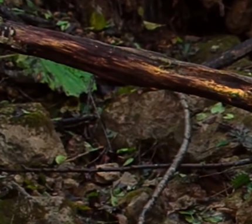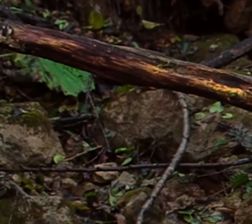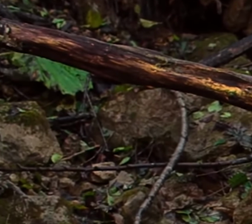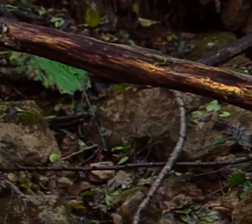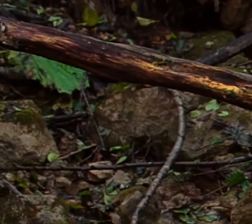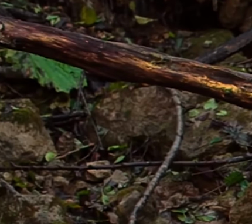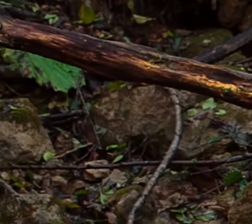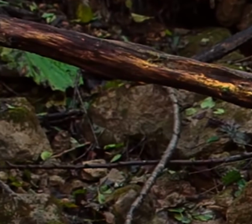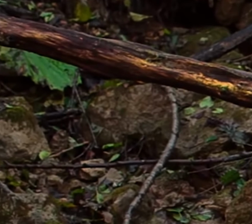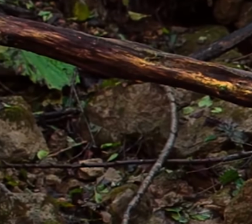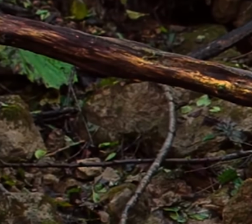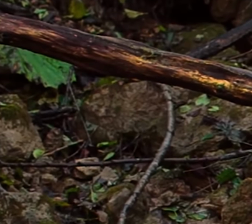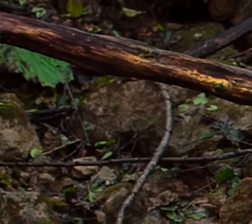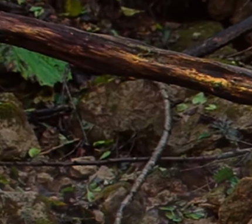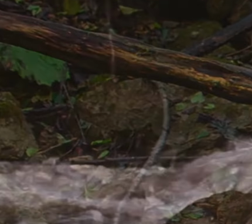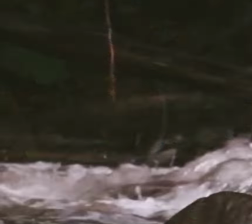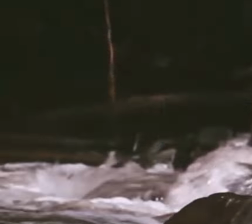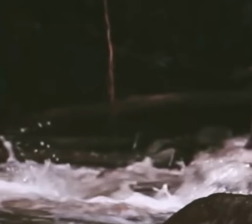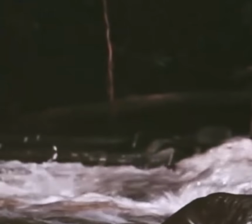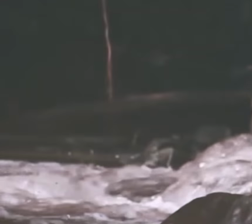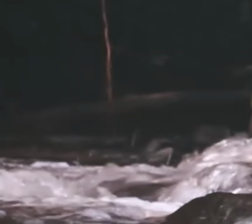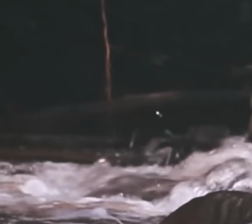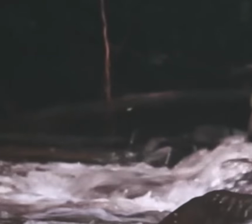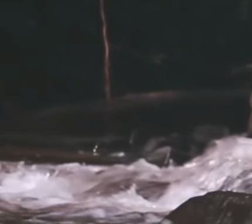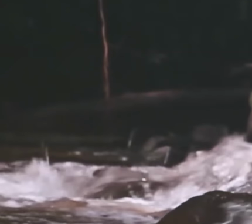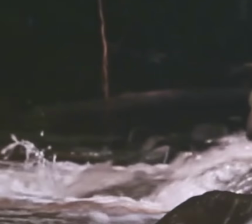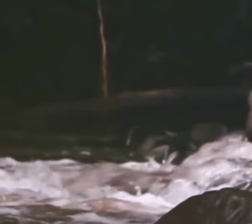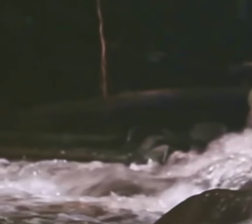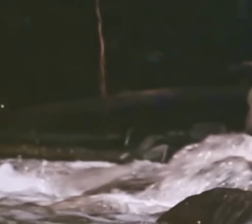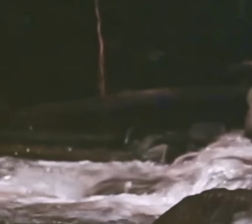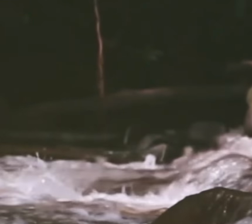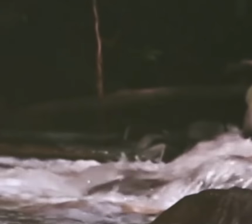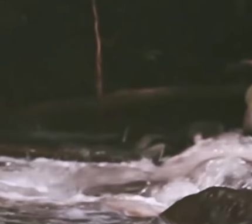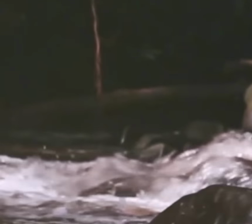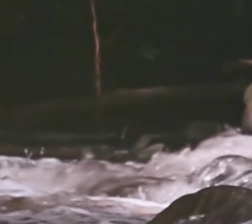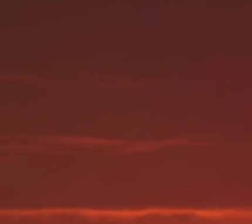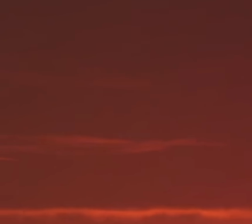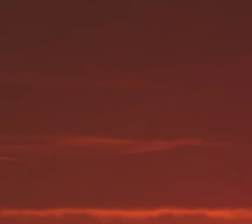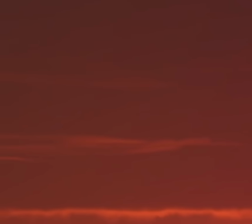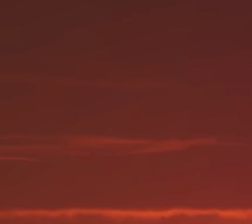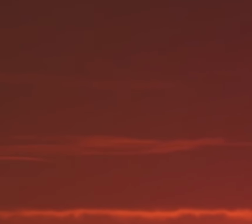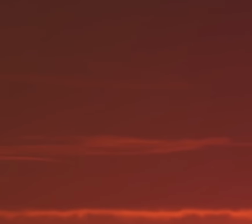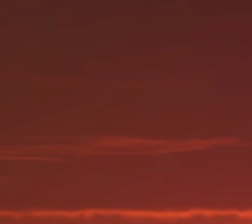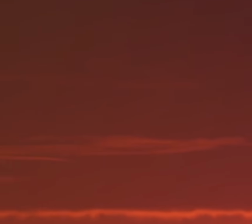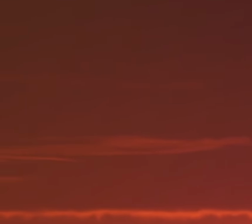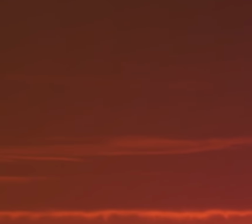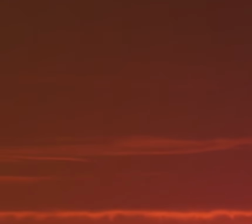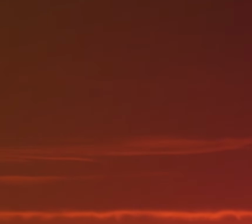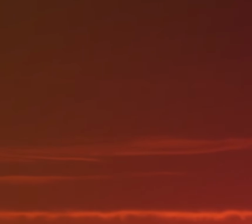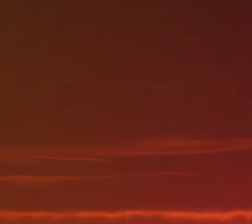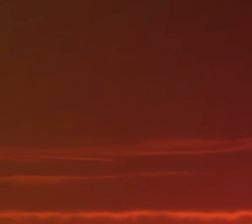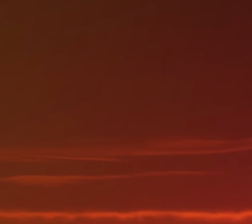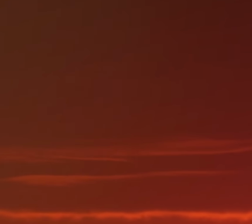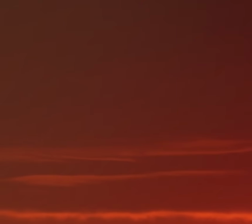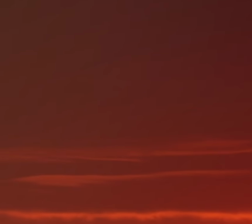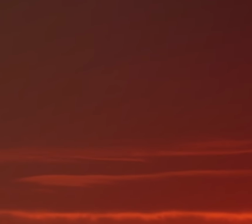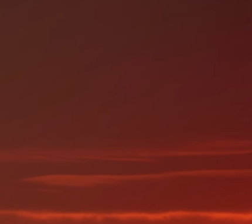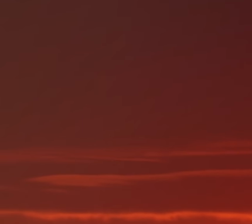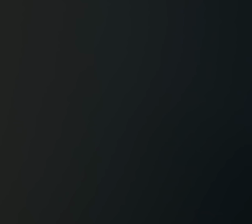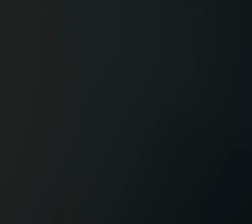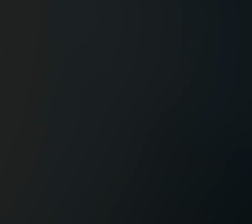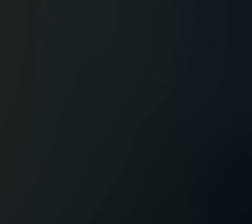blocks that leave us feeling quite disheartened or unsure about how to move back to the realm of possibility and positivity.